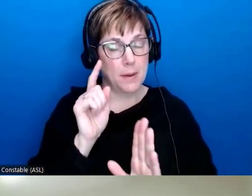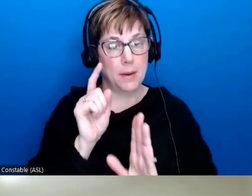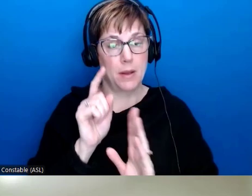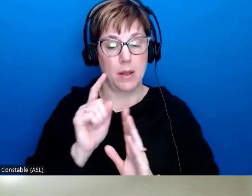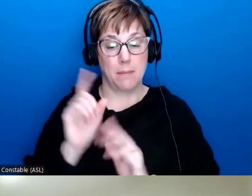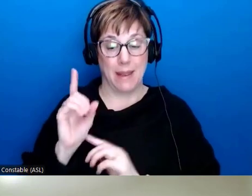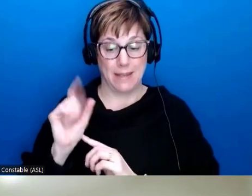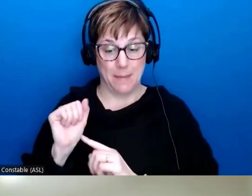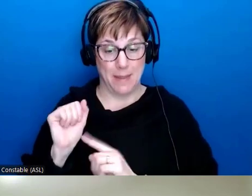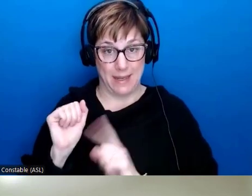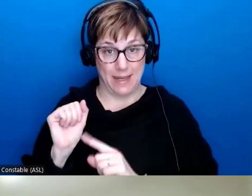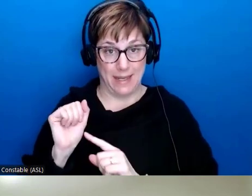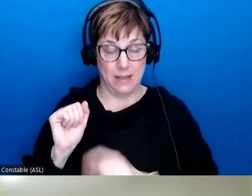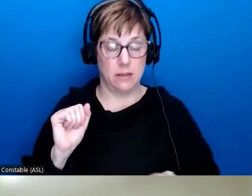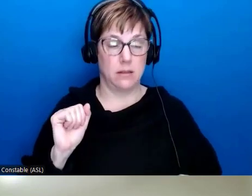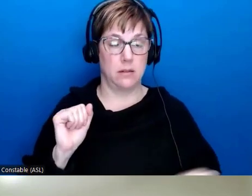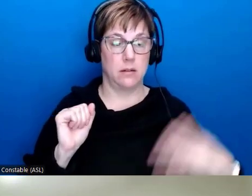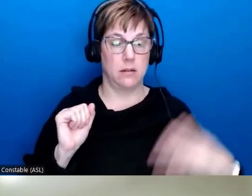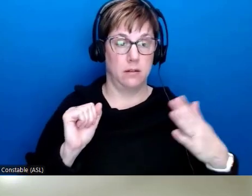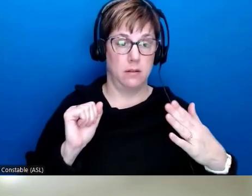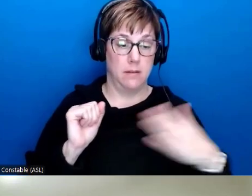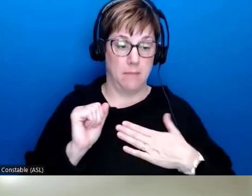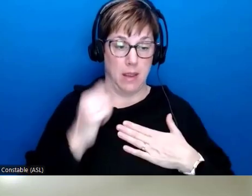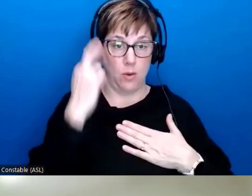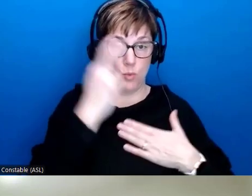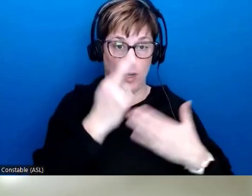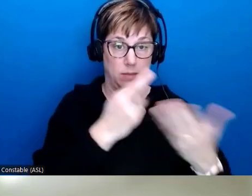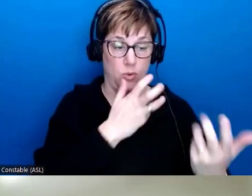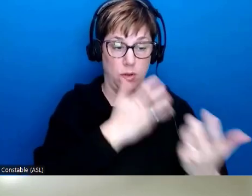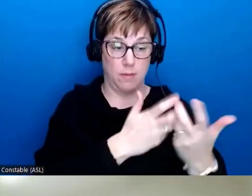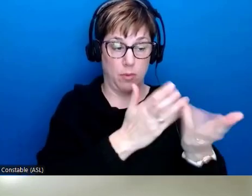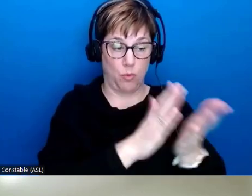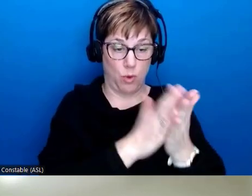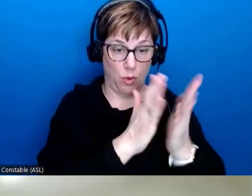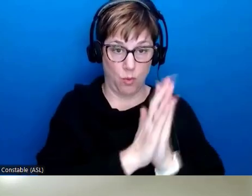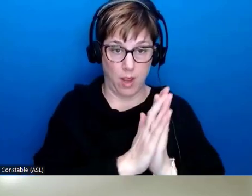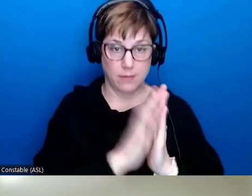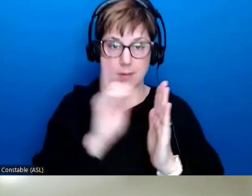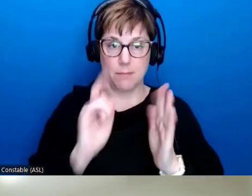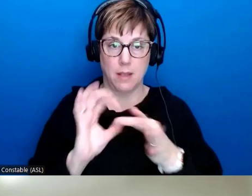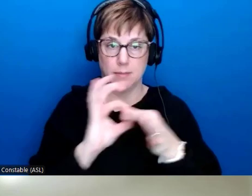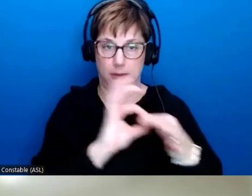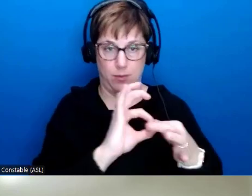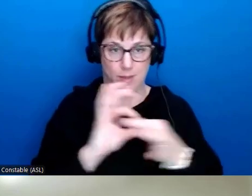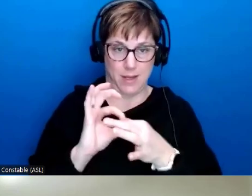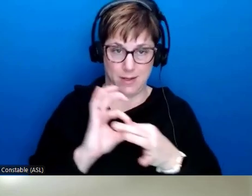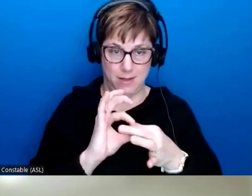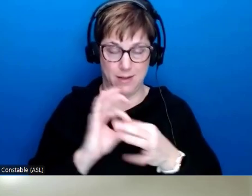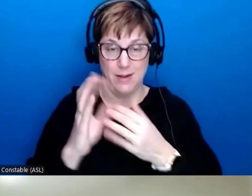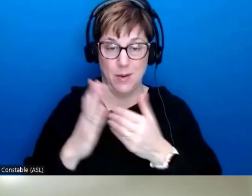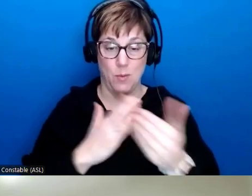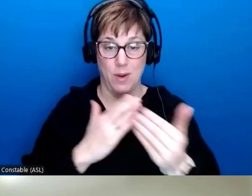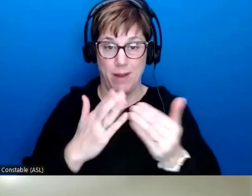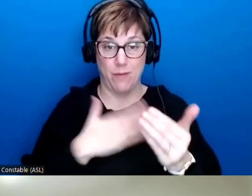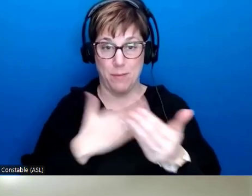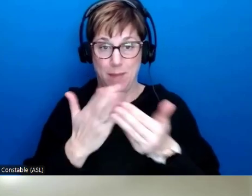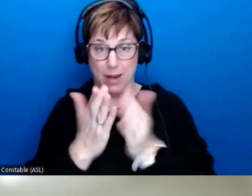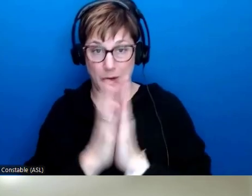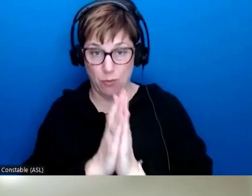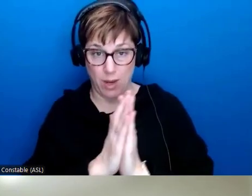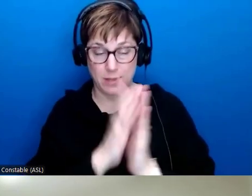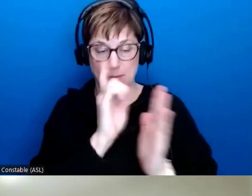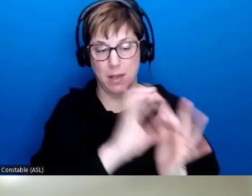your disability and your reasonable accommodation request. So whatever you're requesting needs to be tied back to your